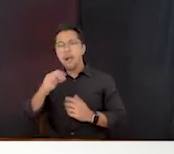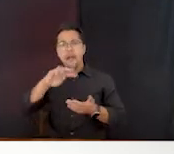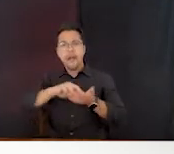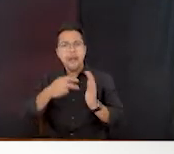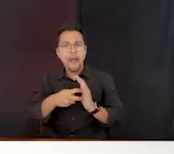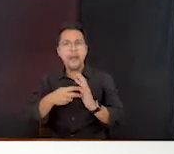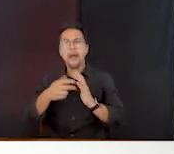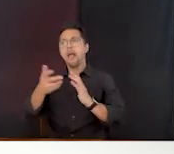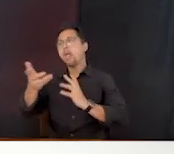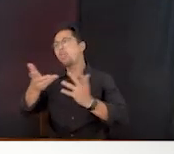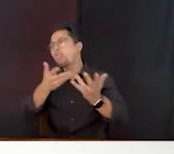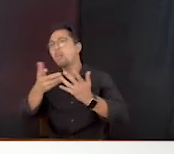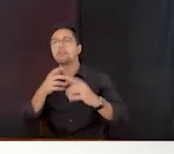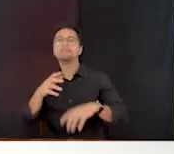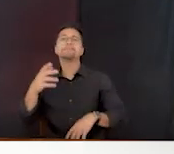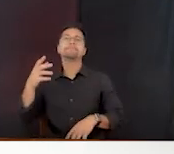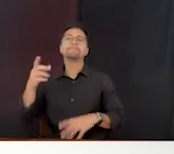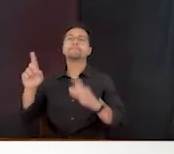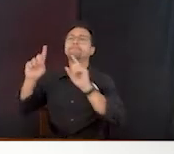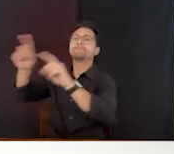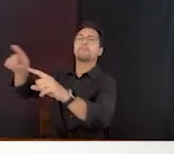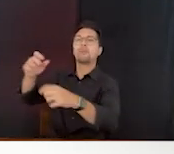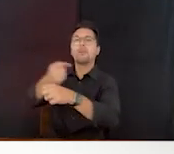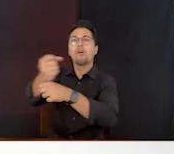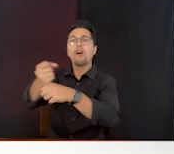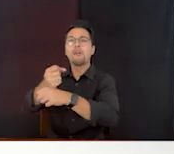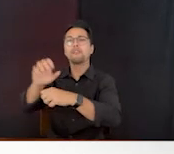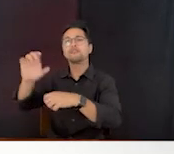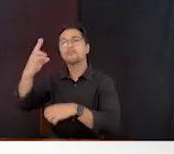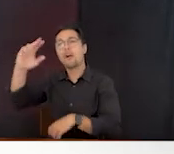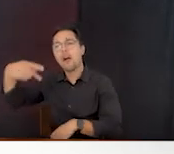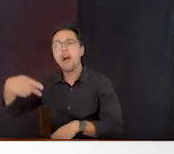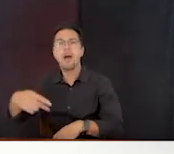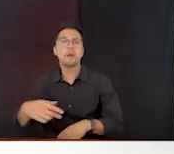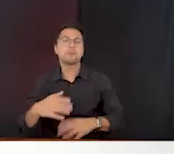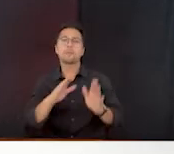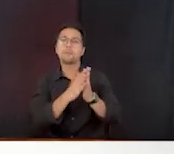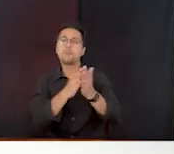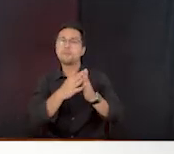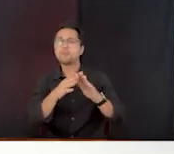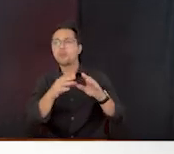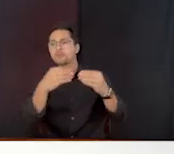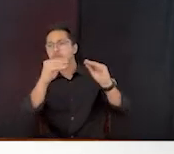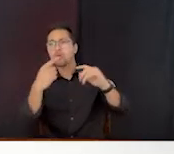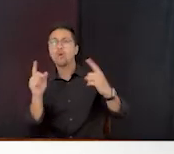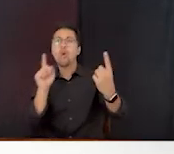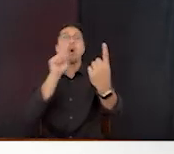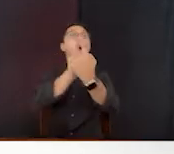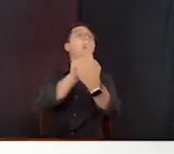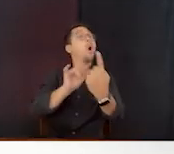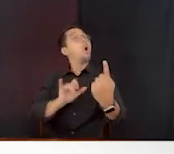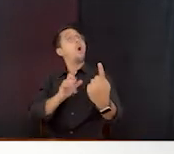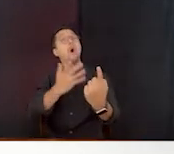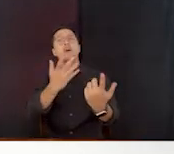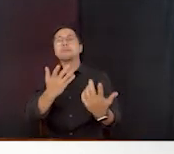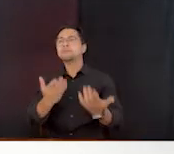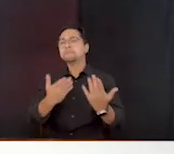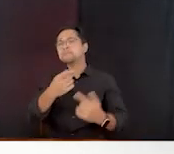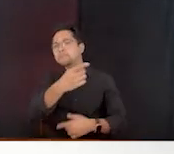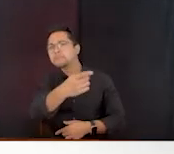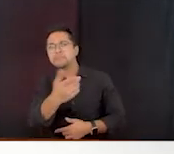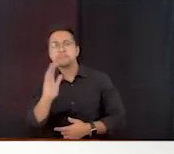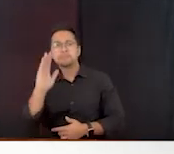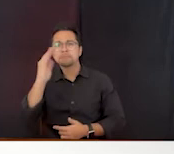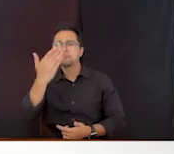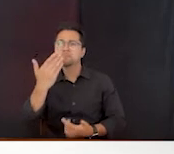interactions you have with people, like if you go to a coffee shop or if you go to the bookstore and you run into somebody, and they might seem like